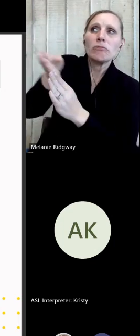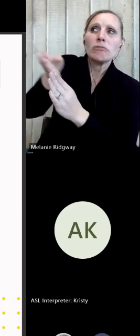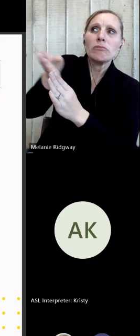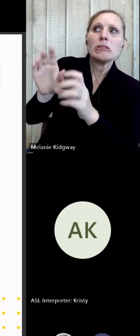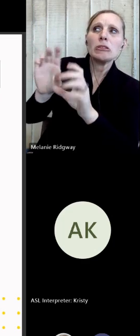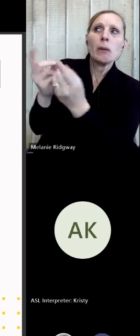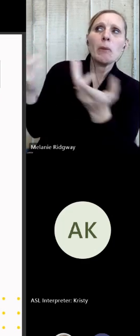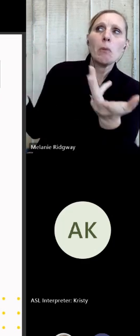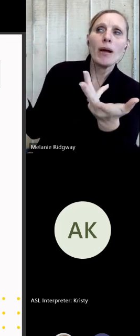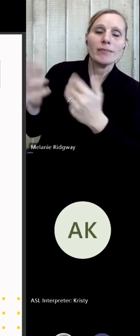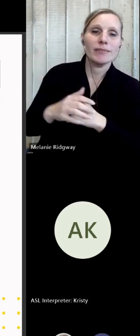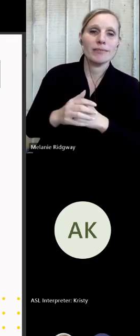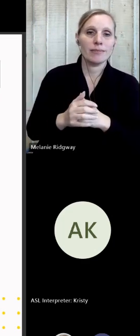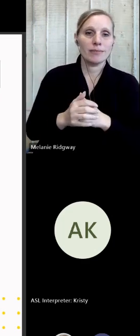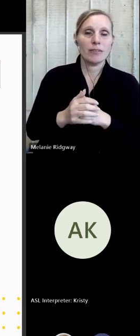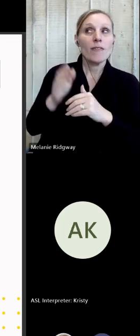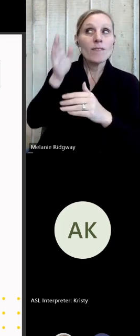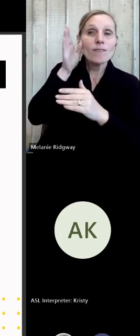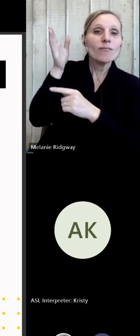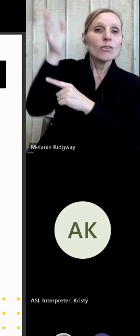Please forward.